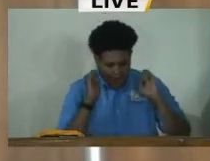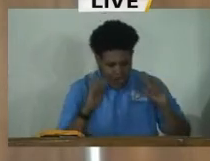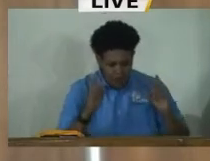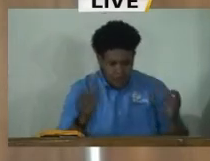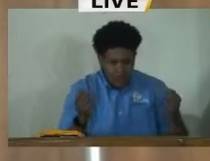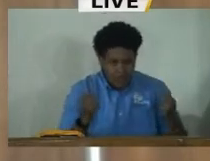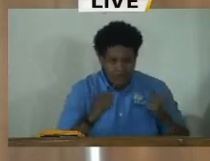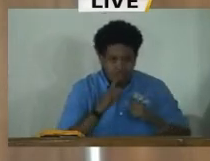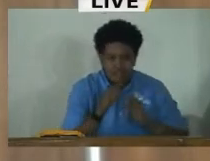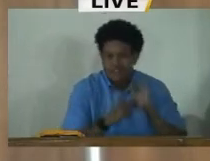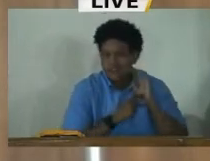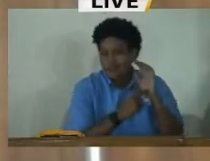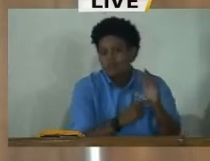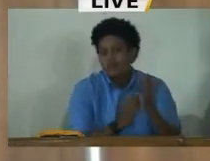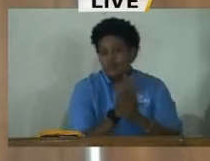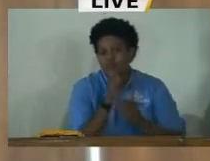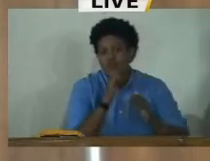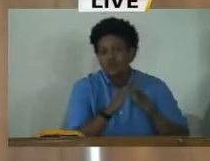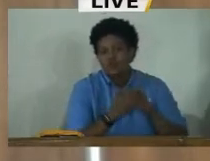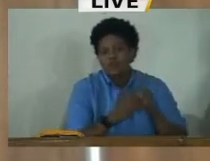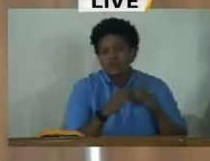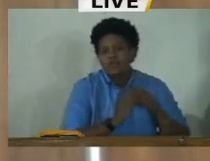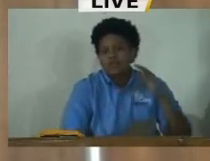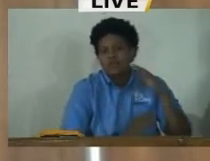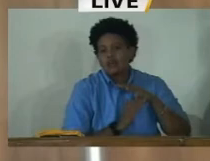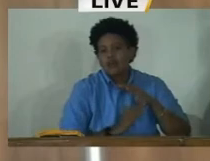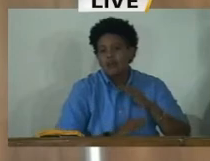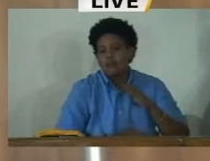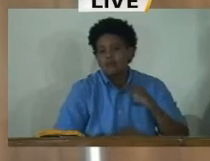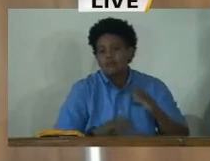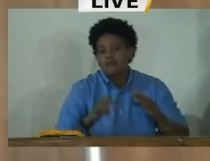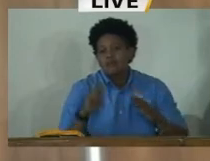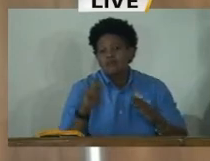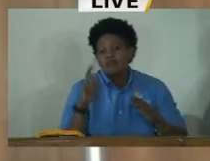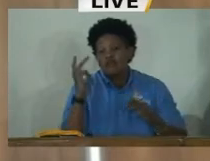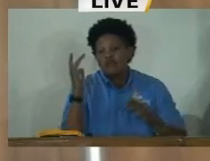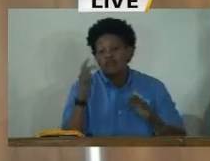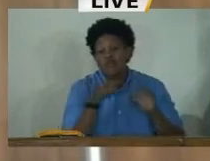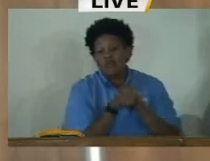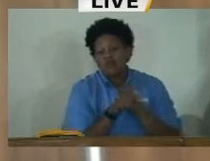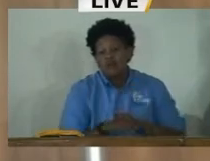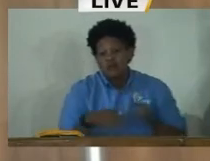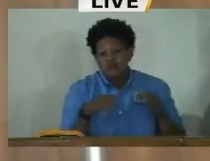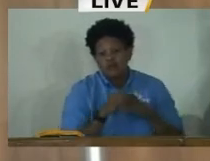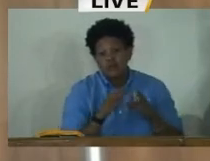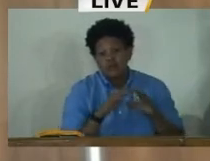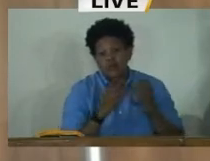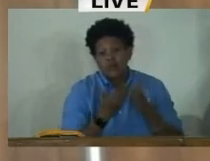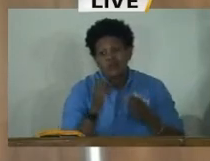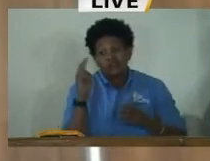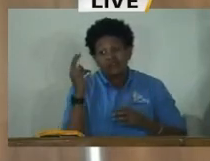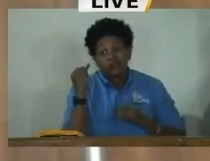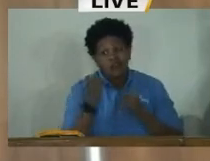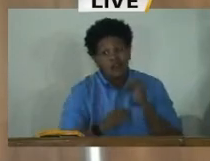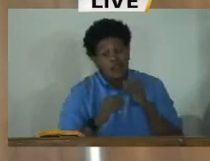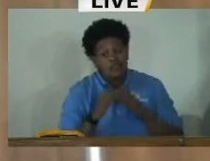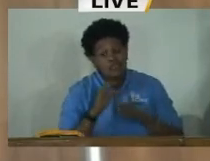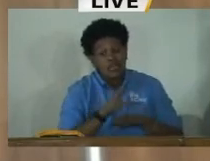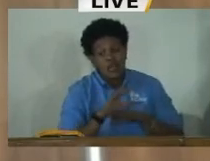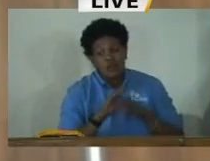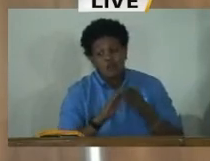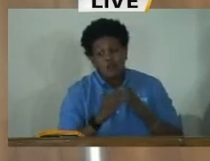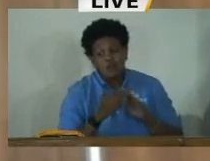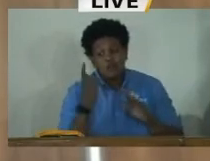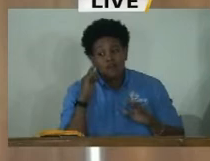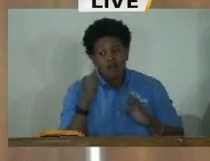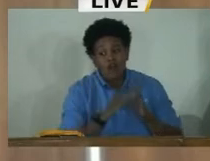is demonstrated with Jamaica being in the top 3 murder capitals of the world, coming second to last in CARICOM for literacy,